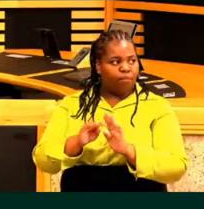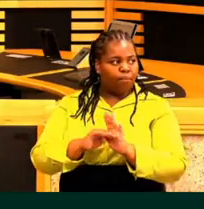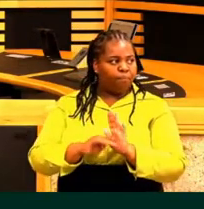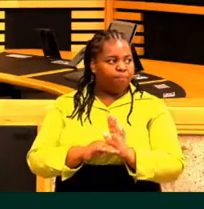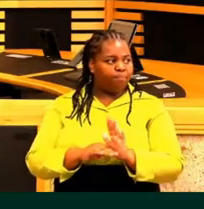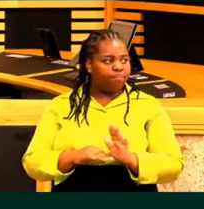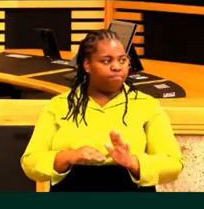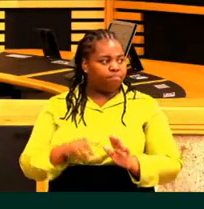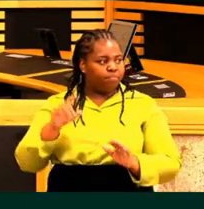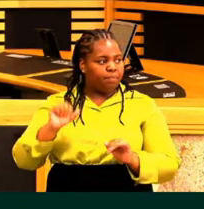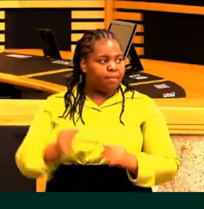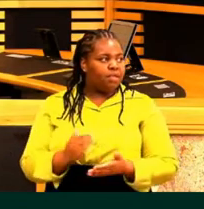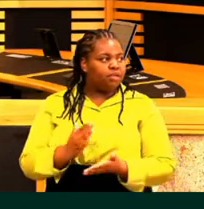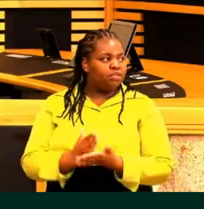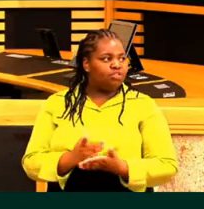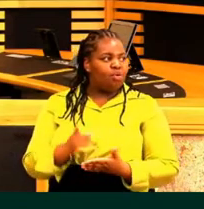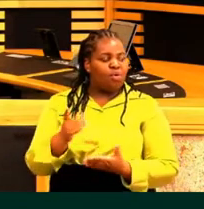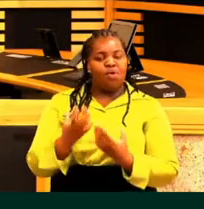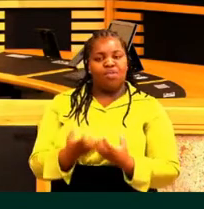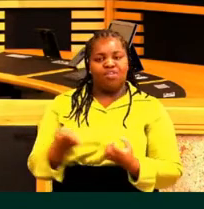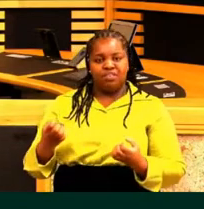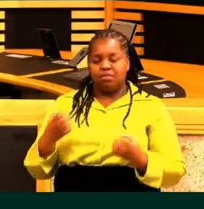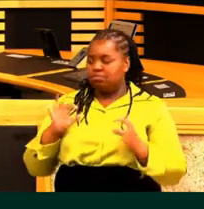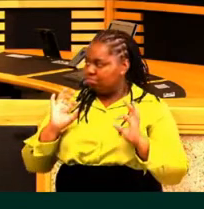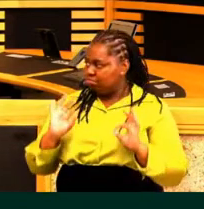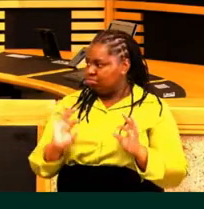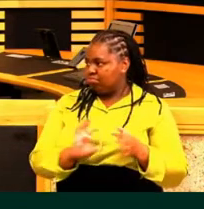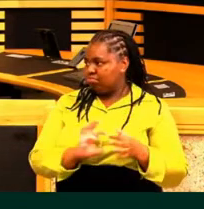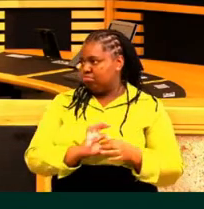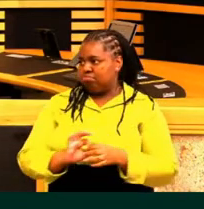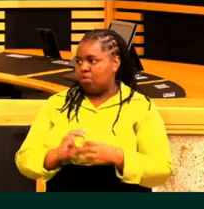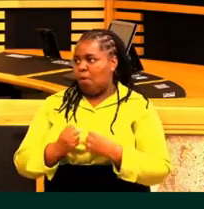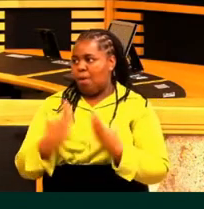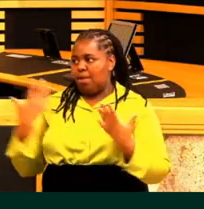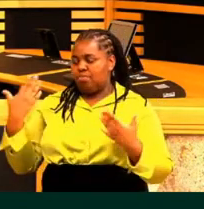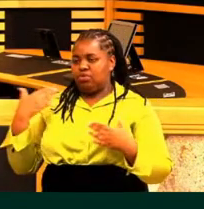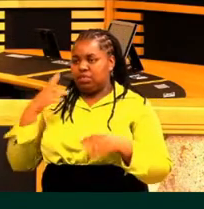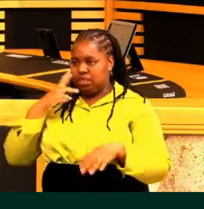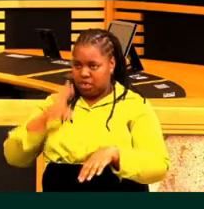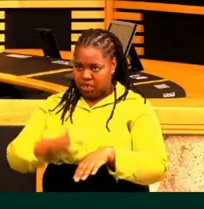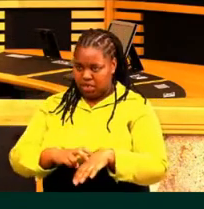that and ensure that resources are allocated where most needed